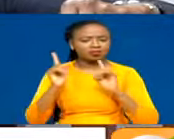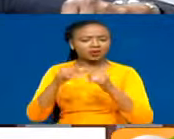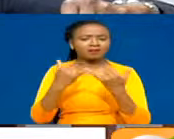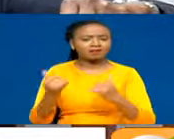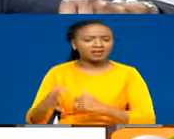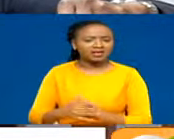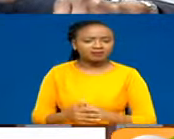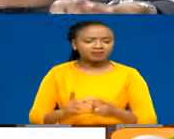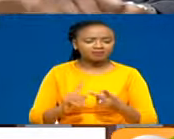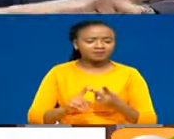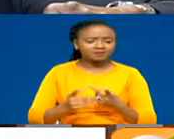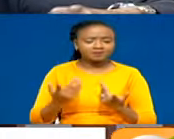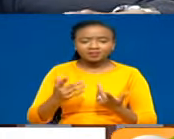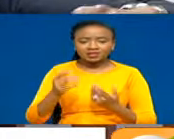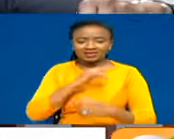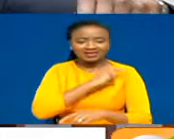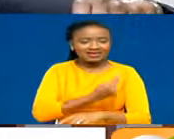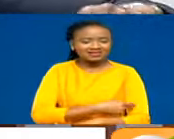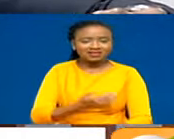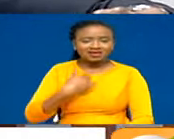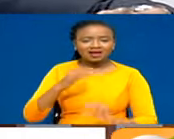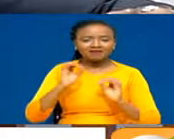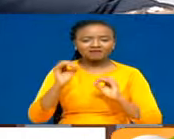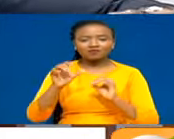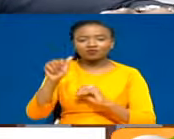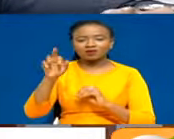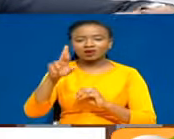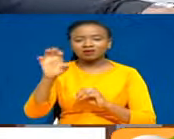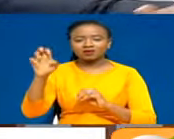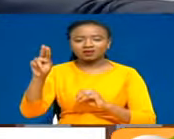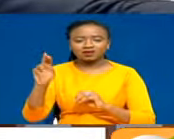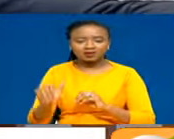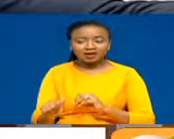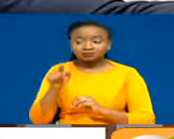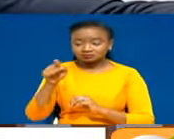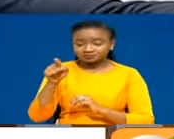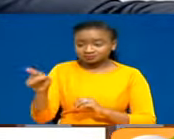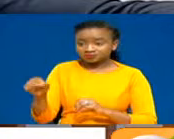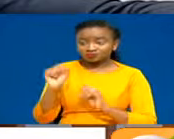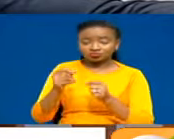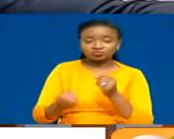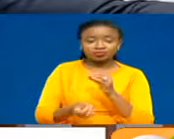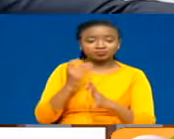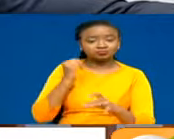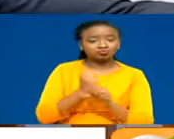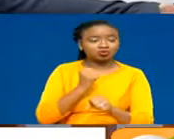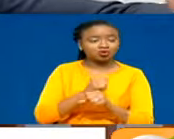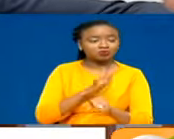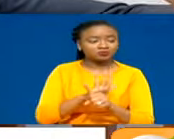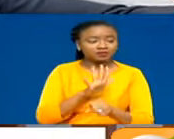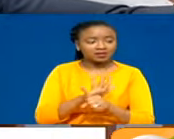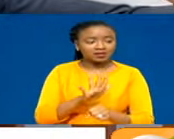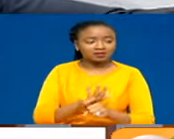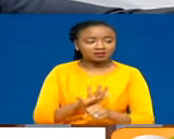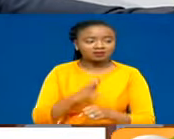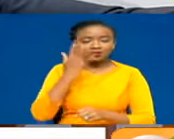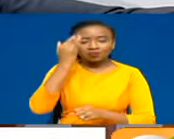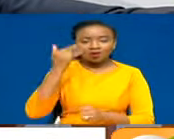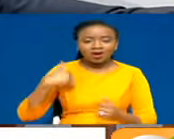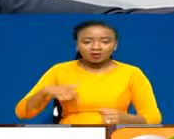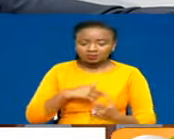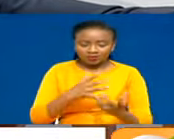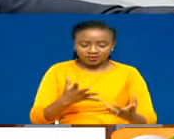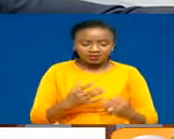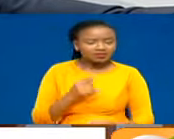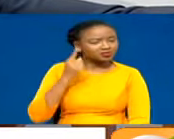these places? Yeah, these arenas can create so many jobs, right? I said it the last time I was here. Yeah,